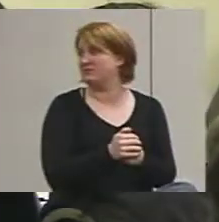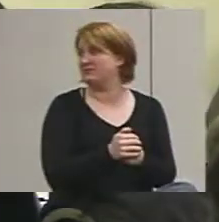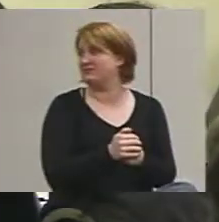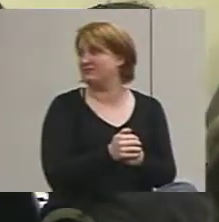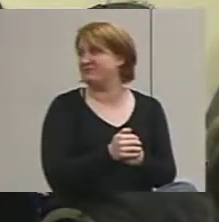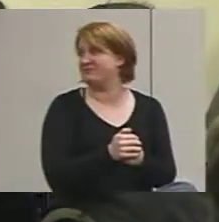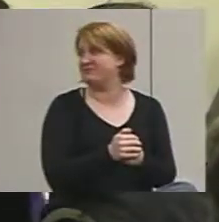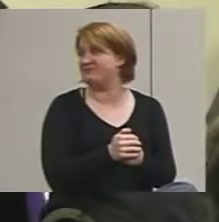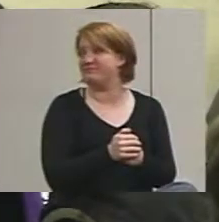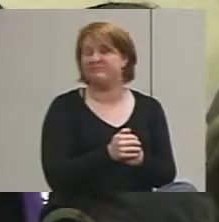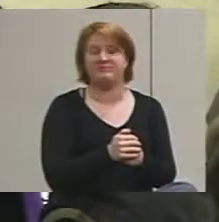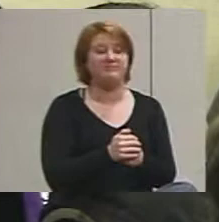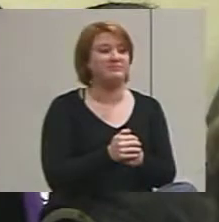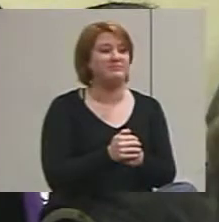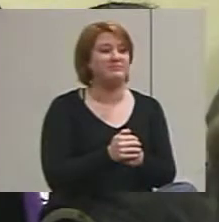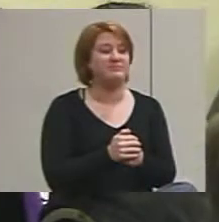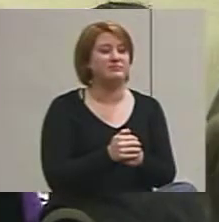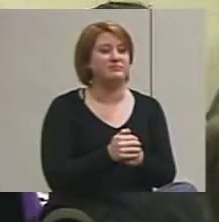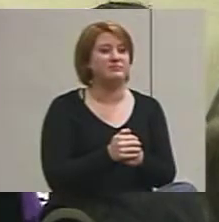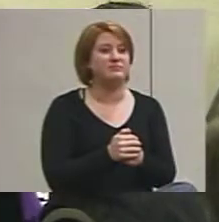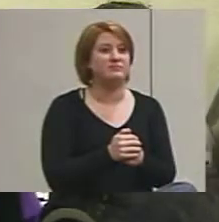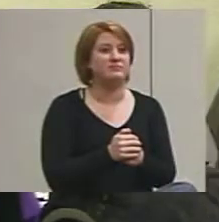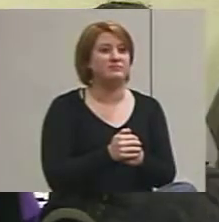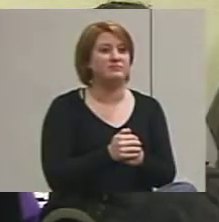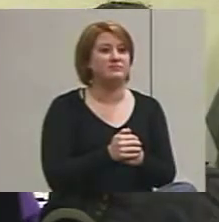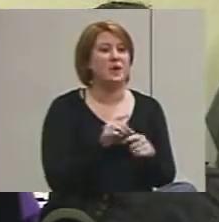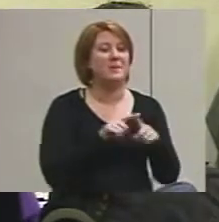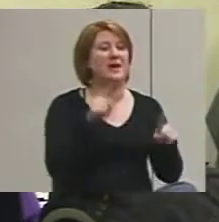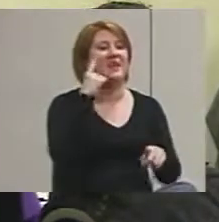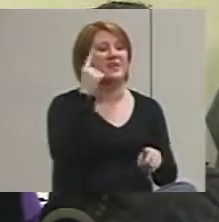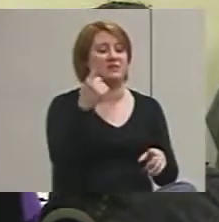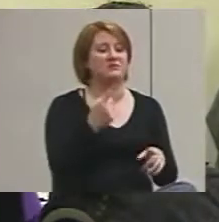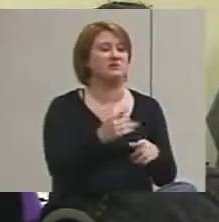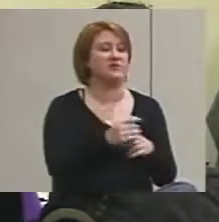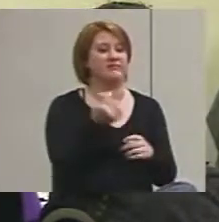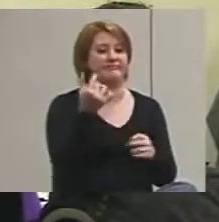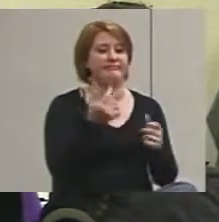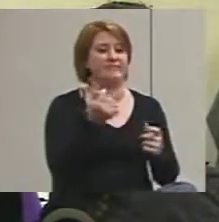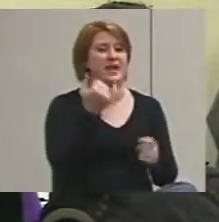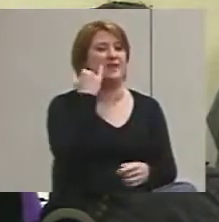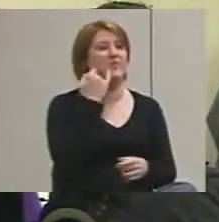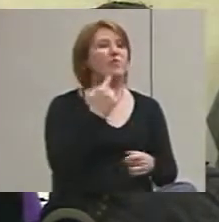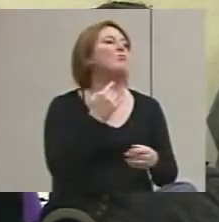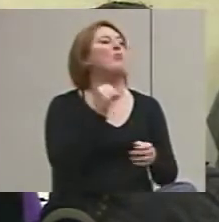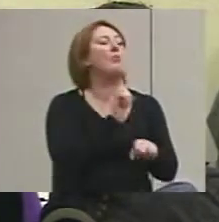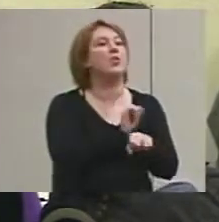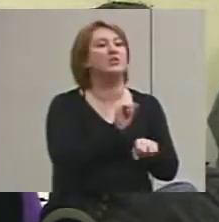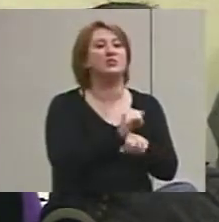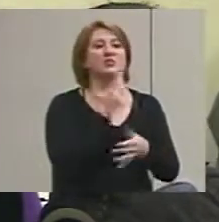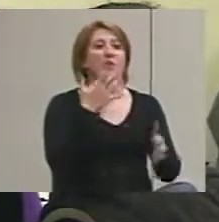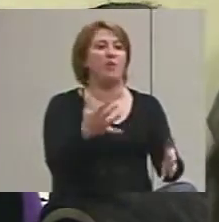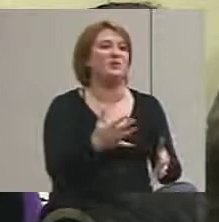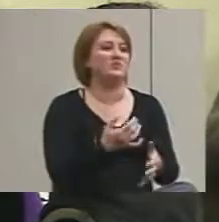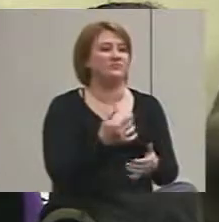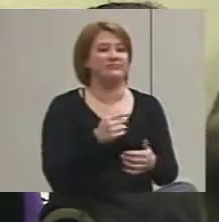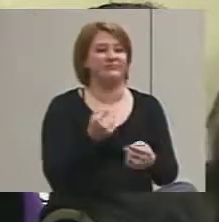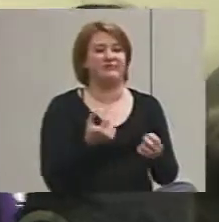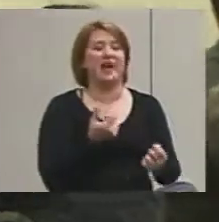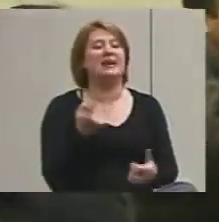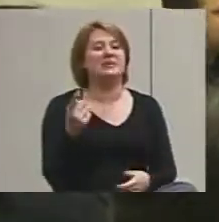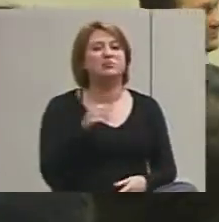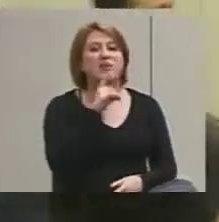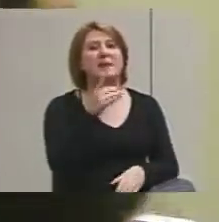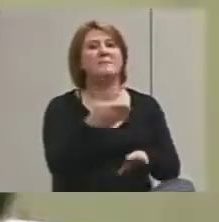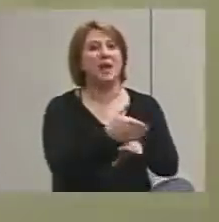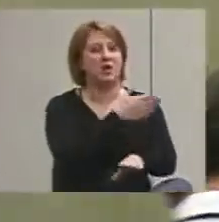all. Yeah. But I think that, you throw everything out there and if it works, you don't want to yank anything out. And he's better, is the